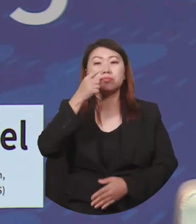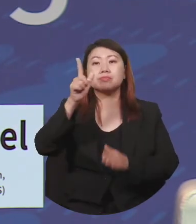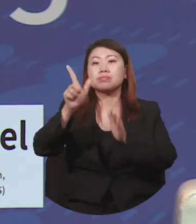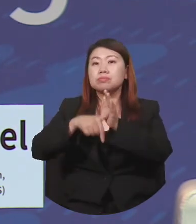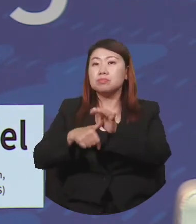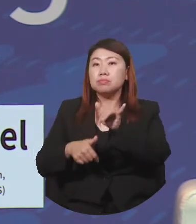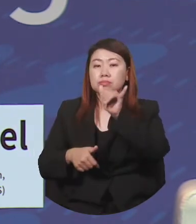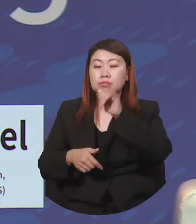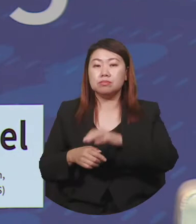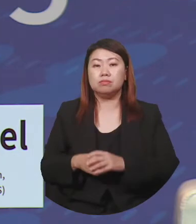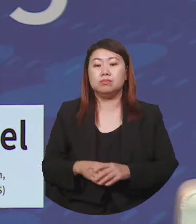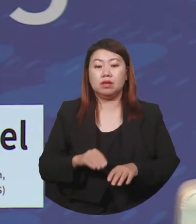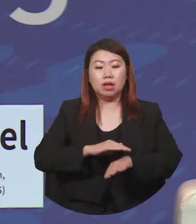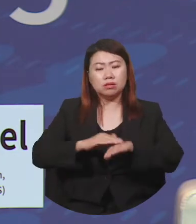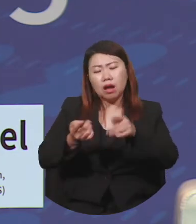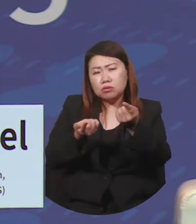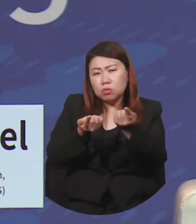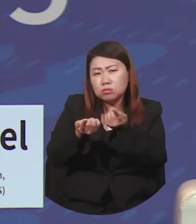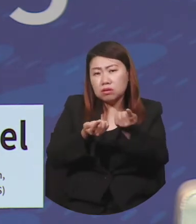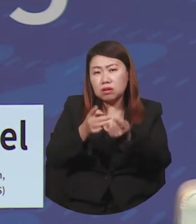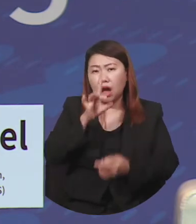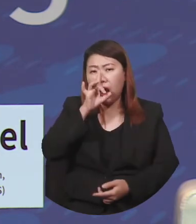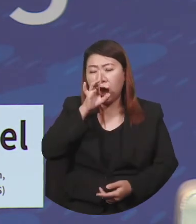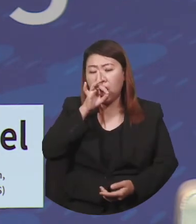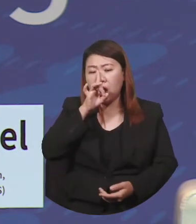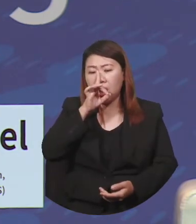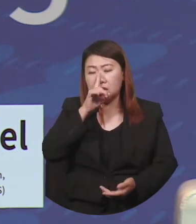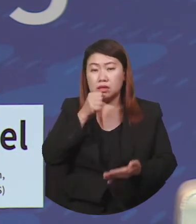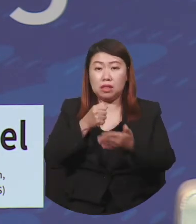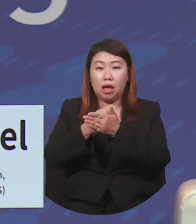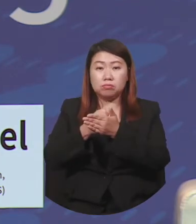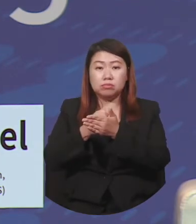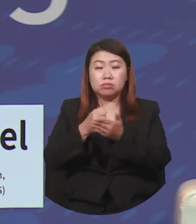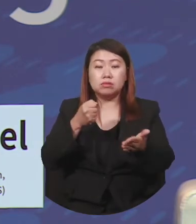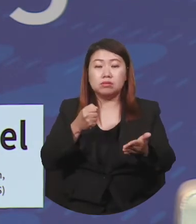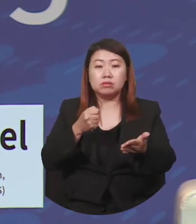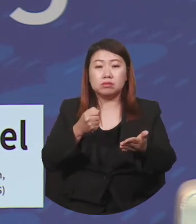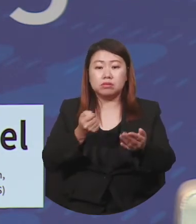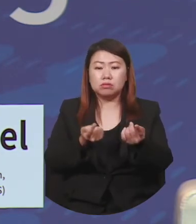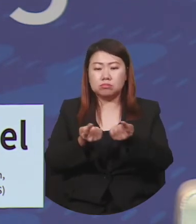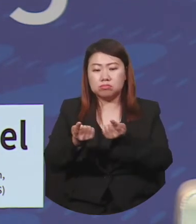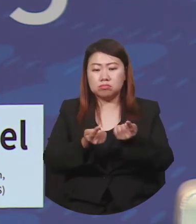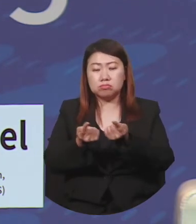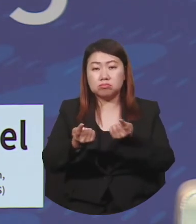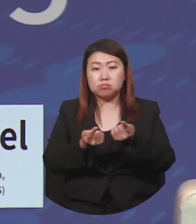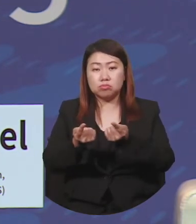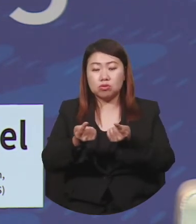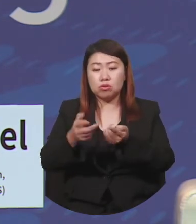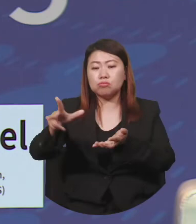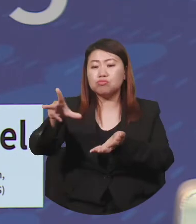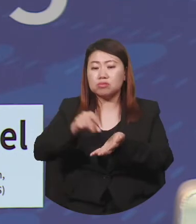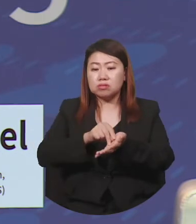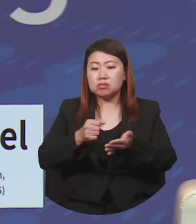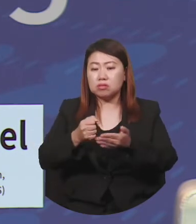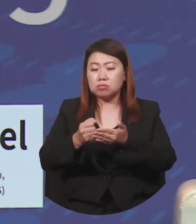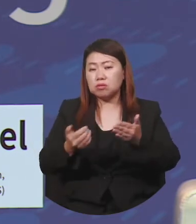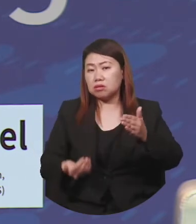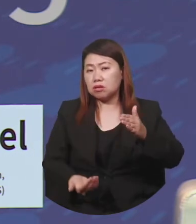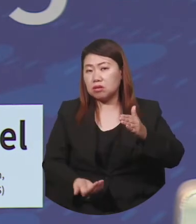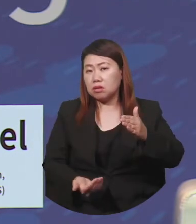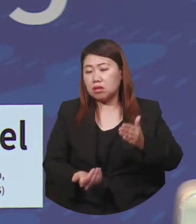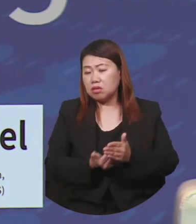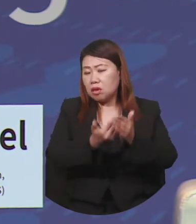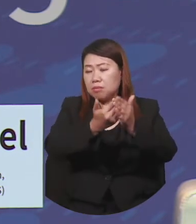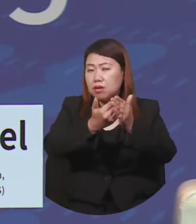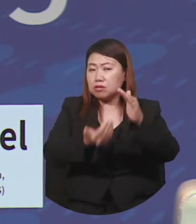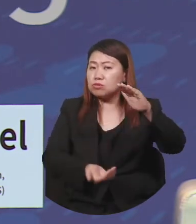number of examples in this regard. Delegated cooperation, that was good to learn that US and Korea and